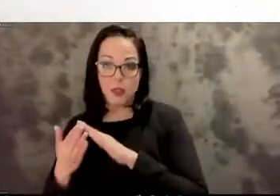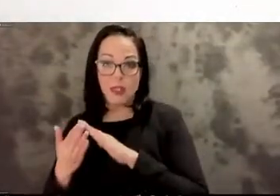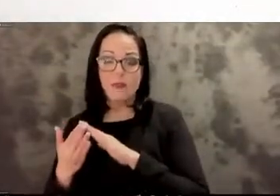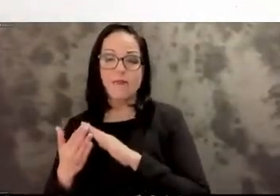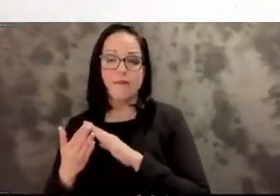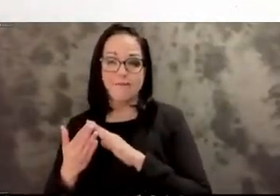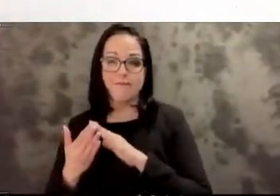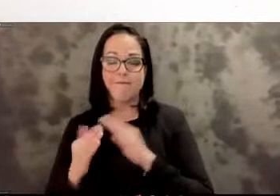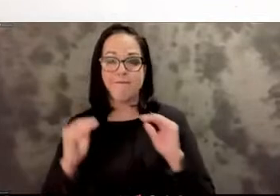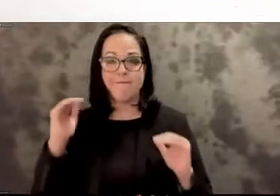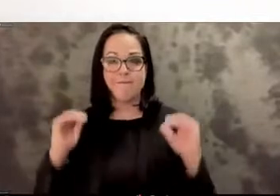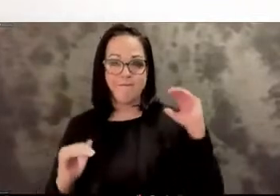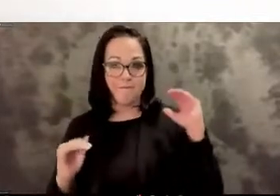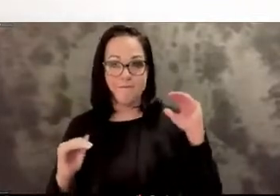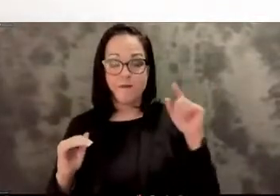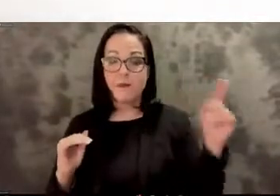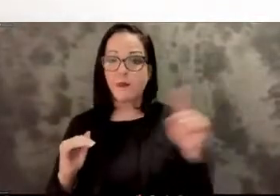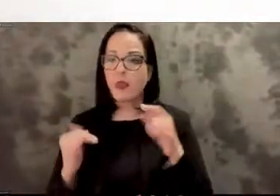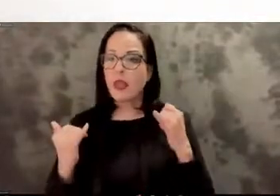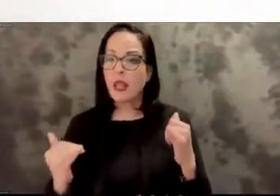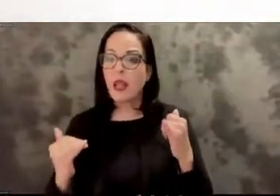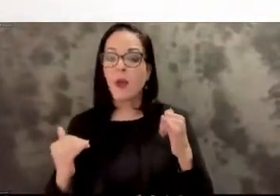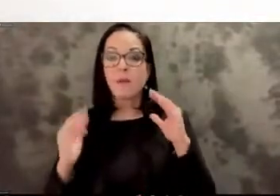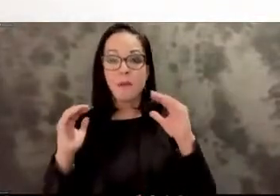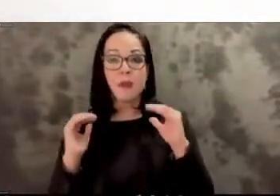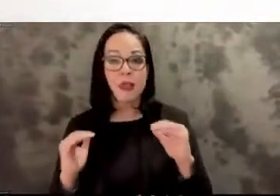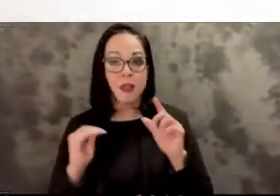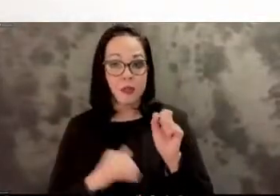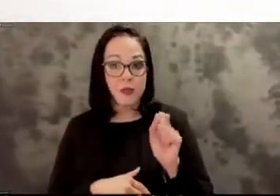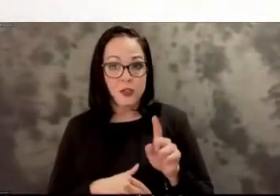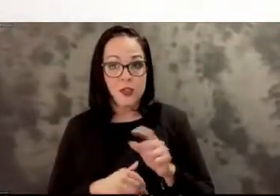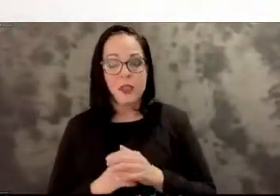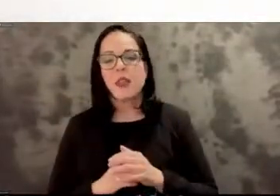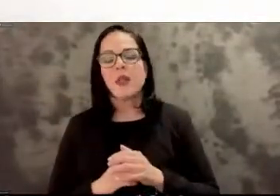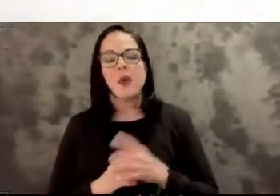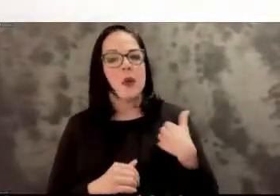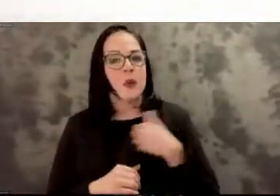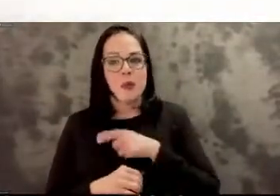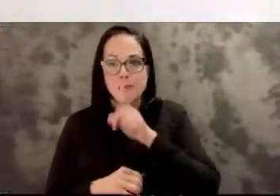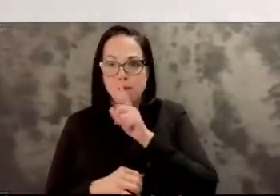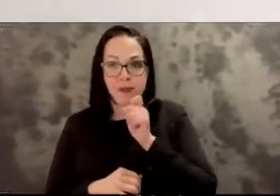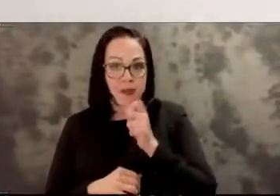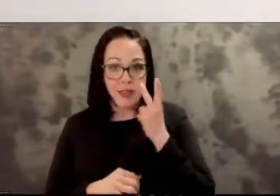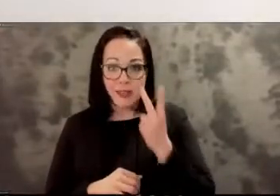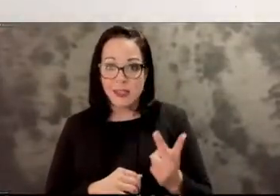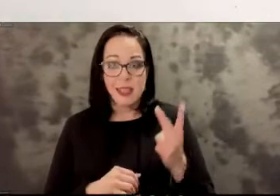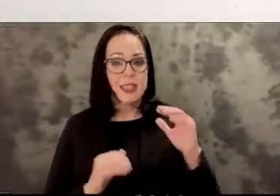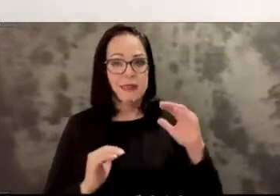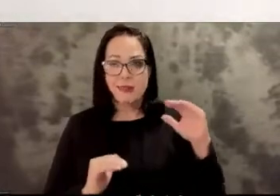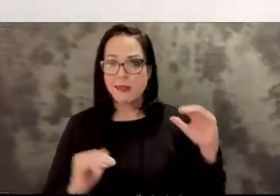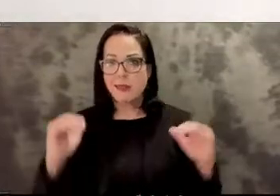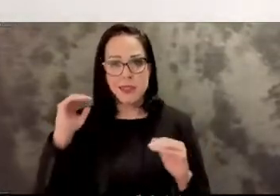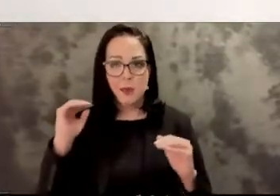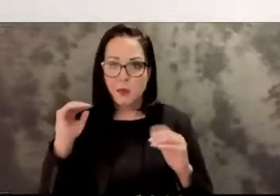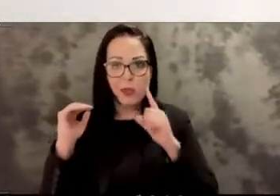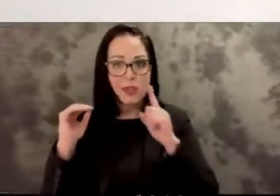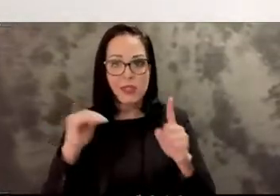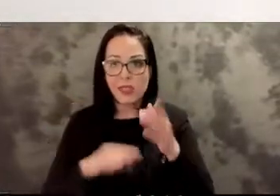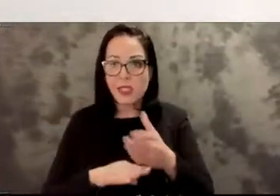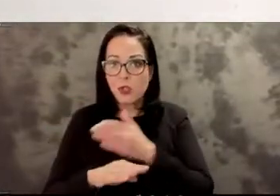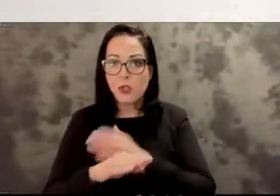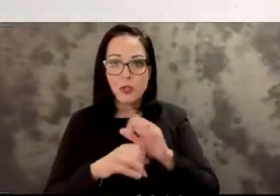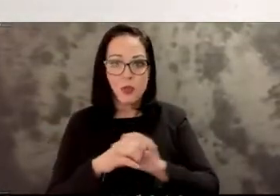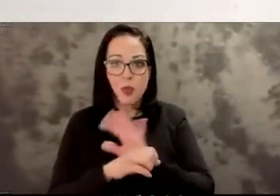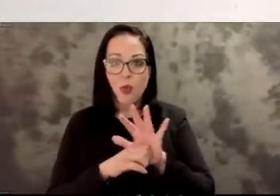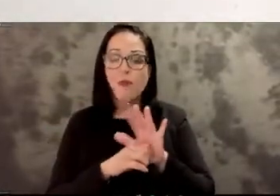So let's go to the next question. We have not seen disproportionate increases in COVID